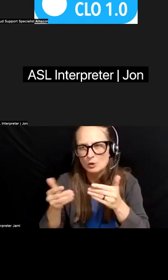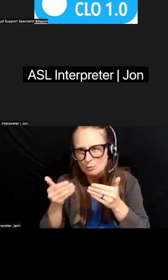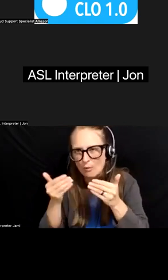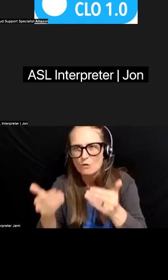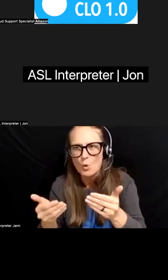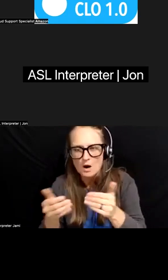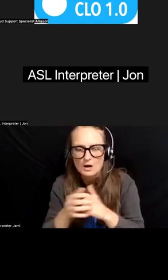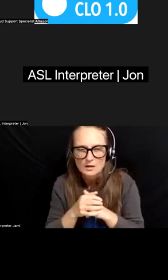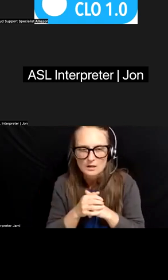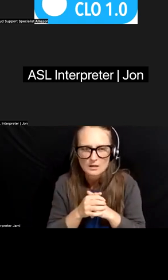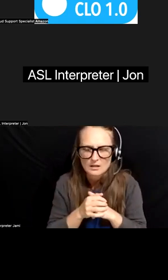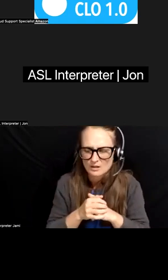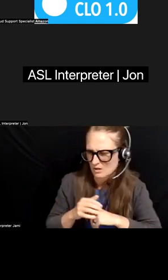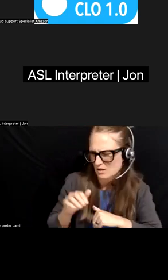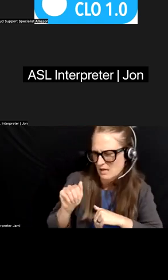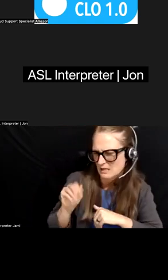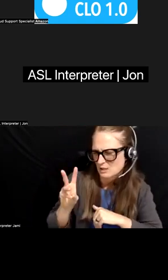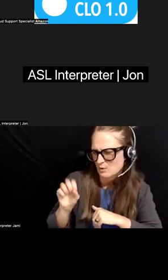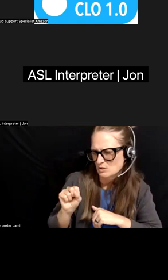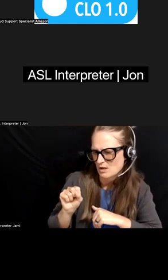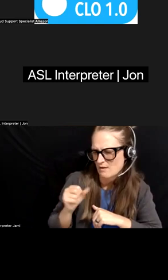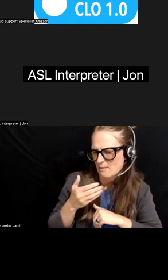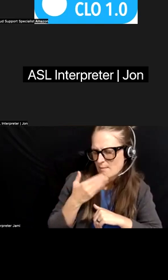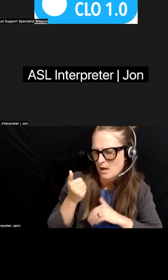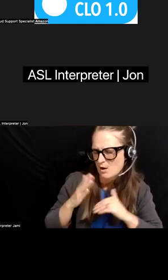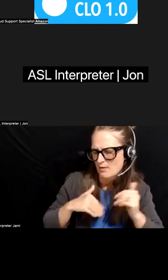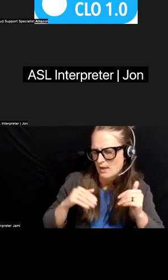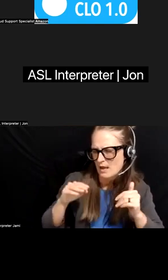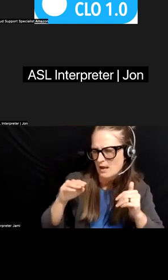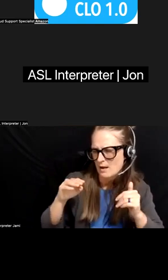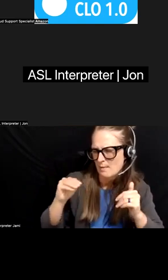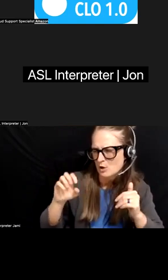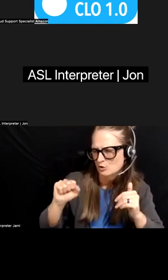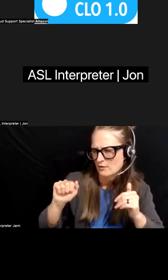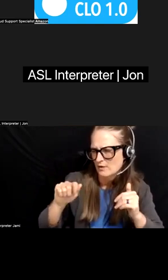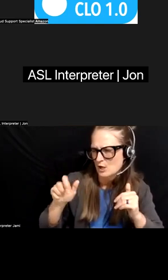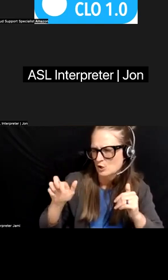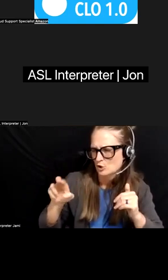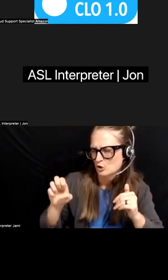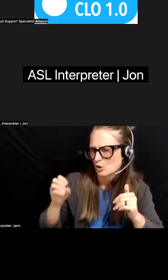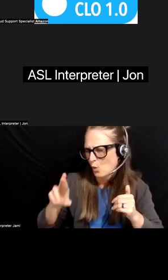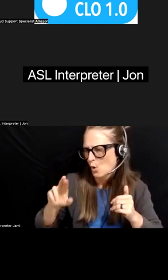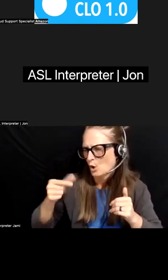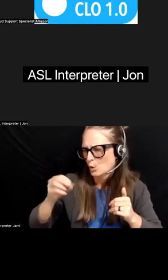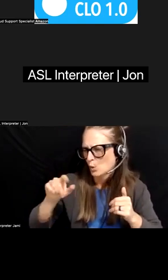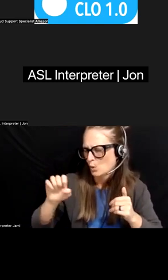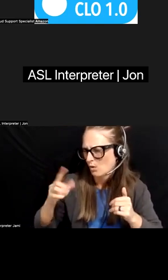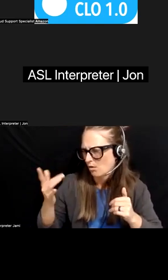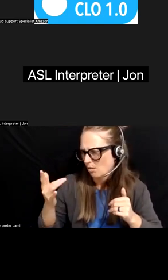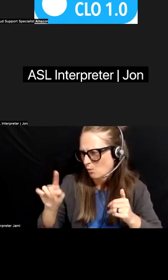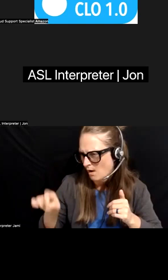is AWS better than Microsoft Azure or Google? Ramesh,